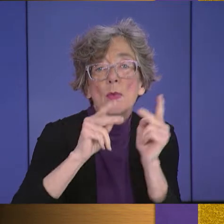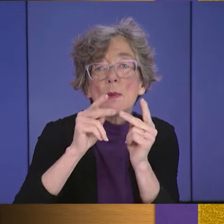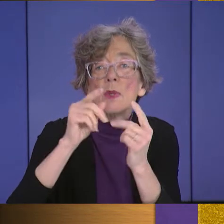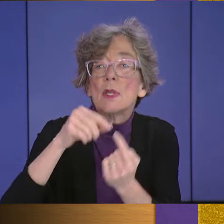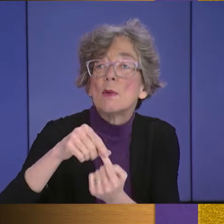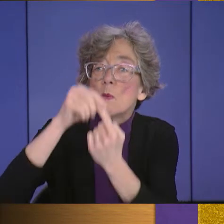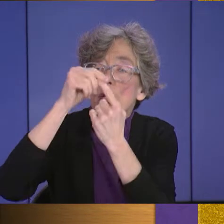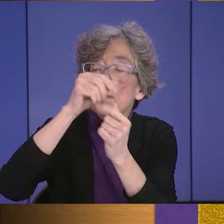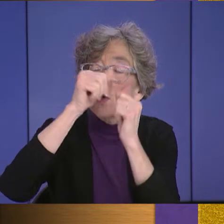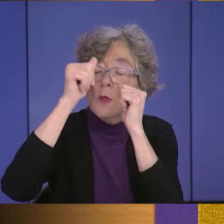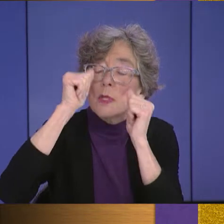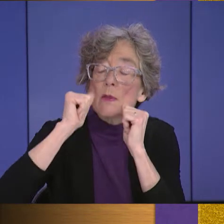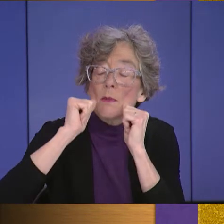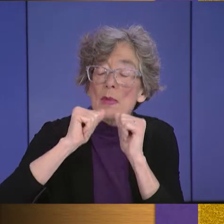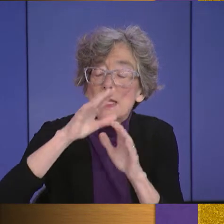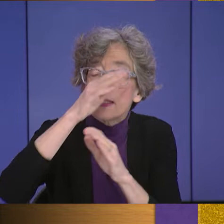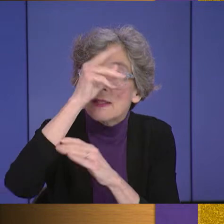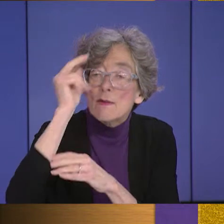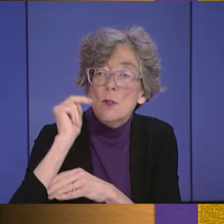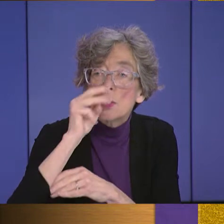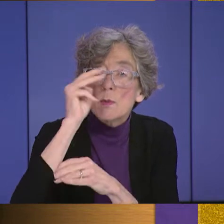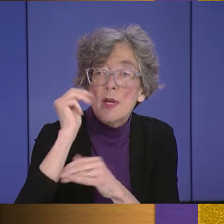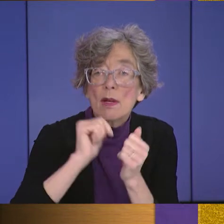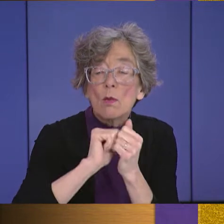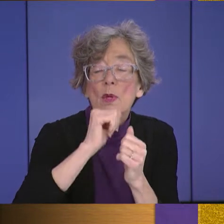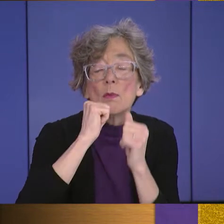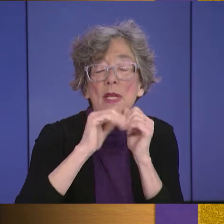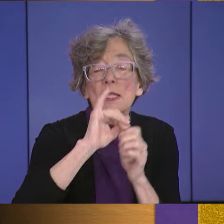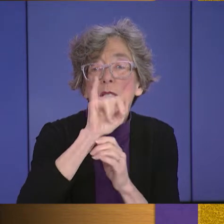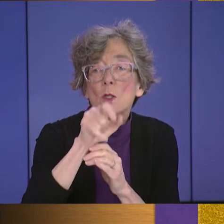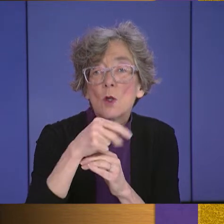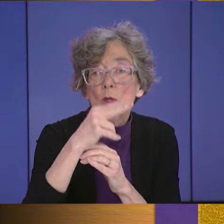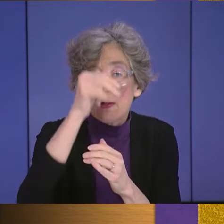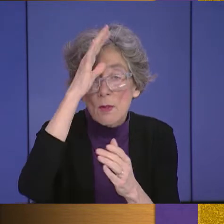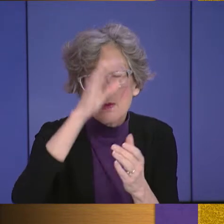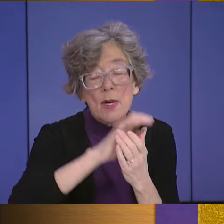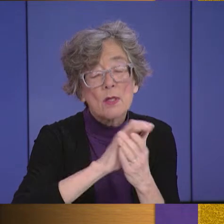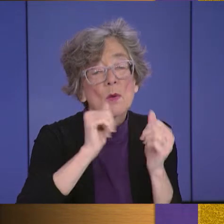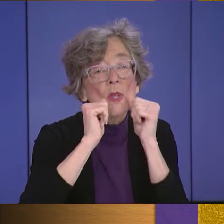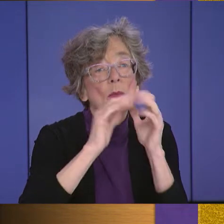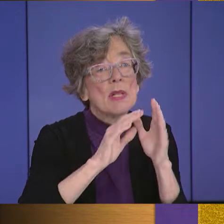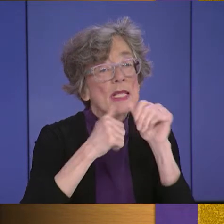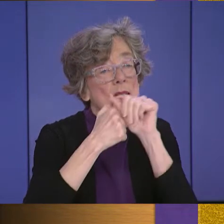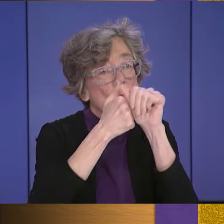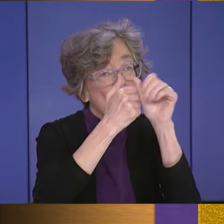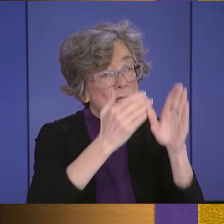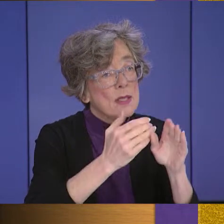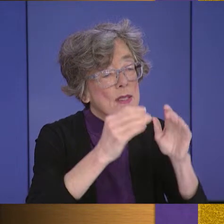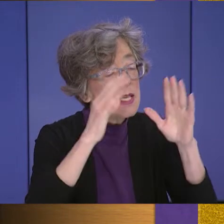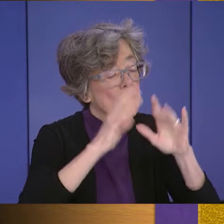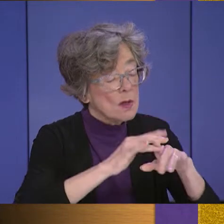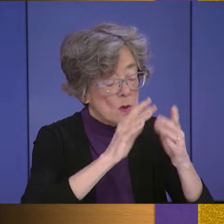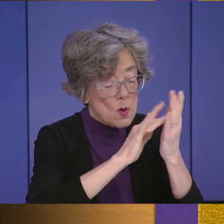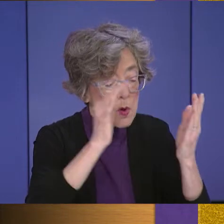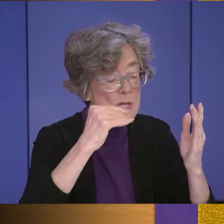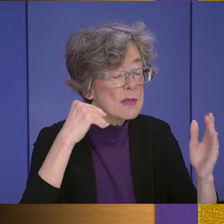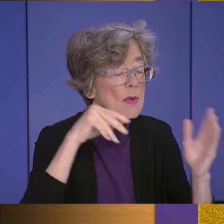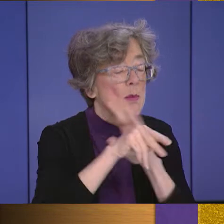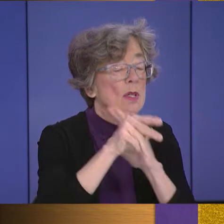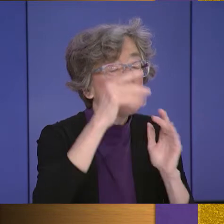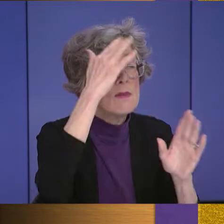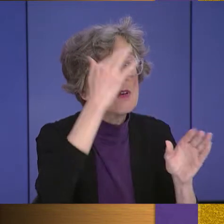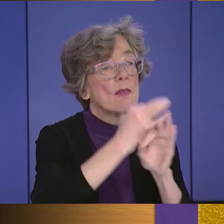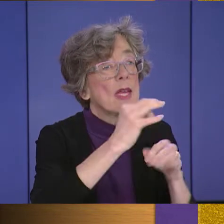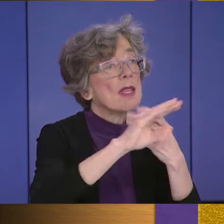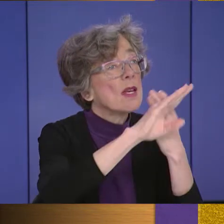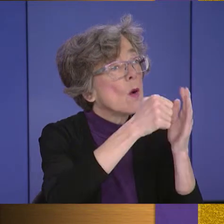most blessed Virgin Mary, Mother of God, with blessed Joseph, her spouse, with your blessed apostles and glorious martyrs, and with all the saints on